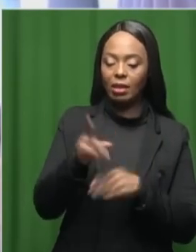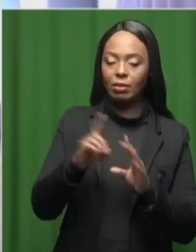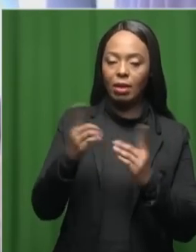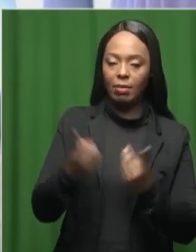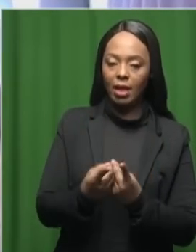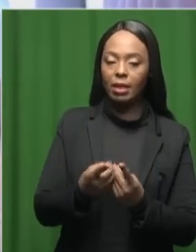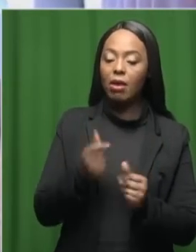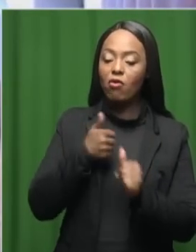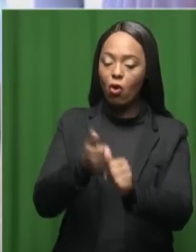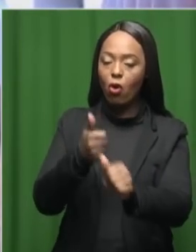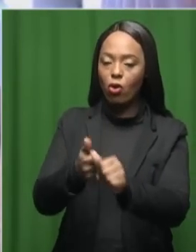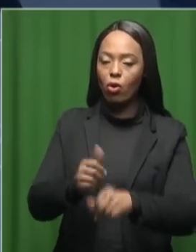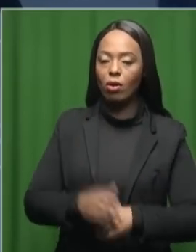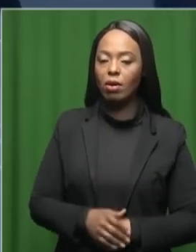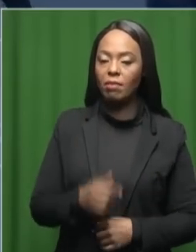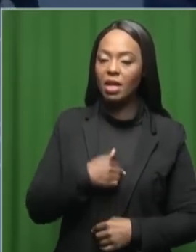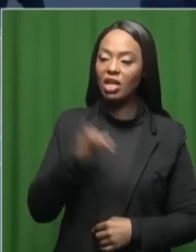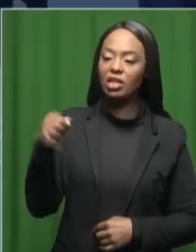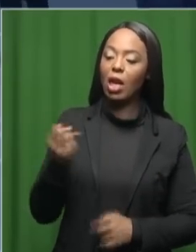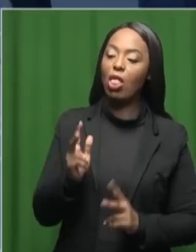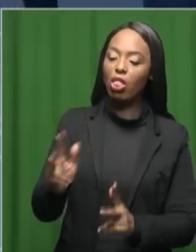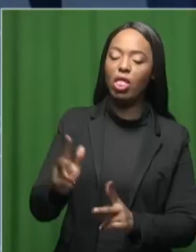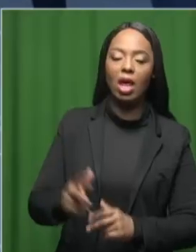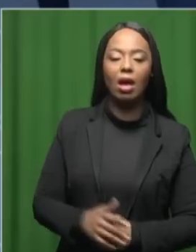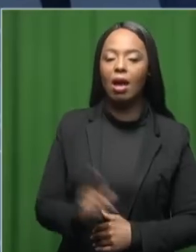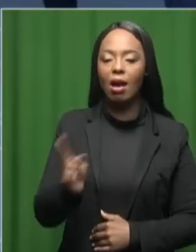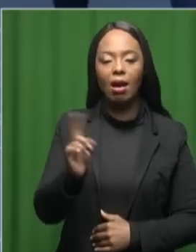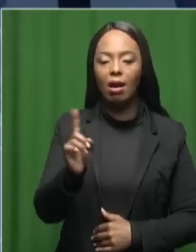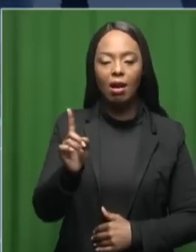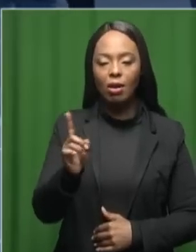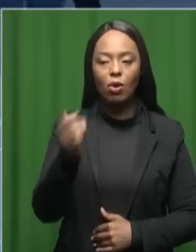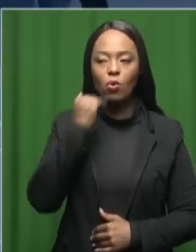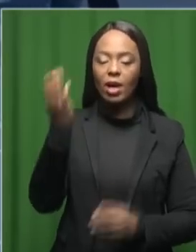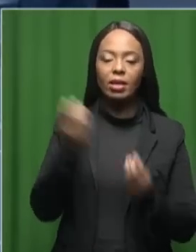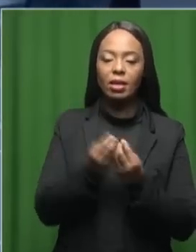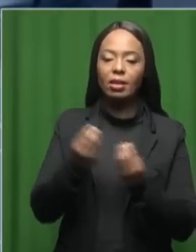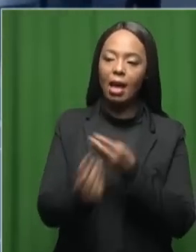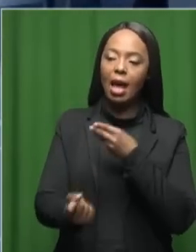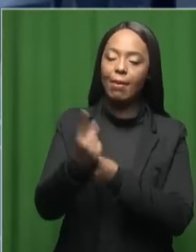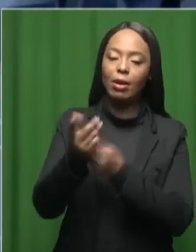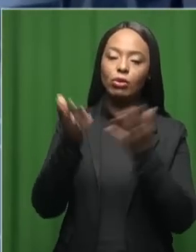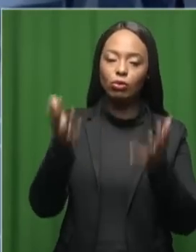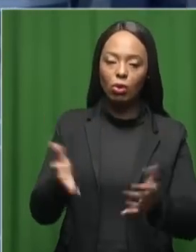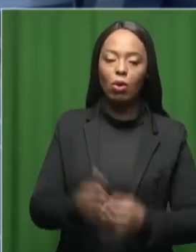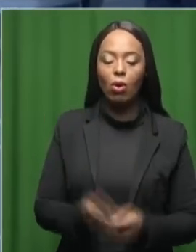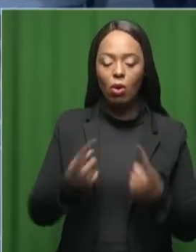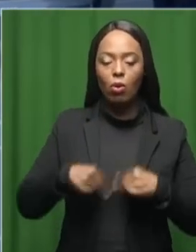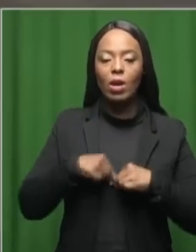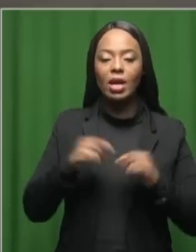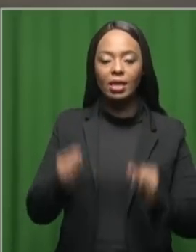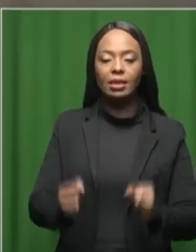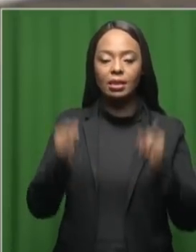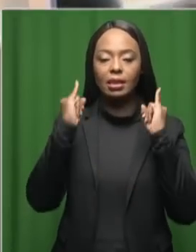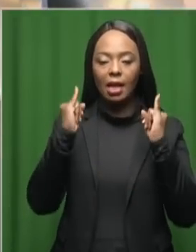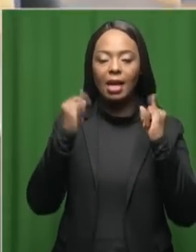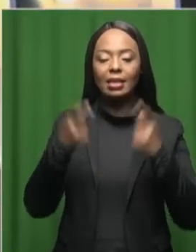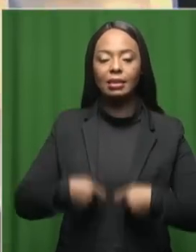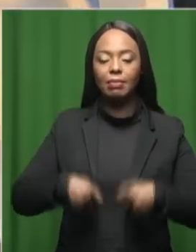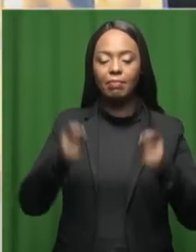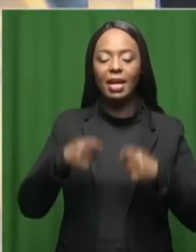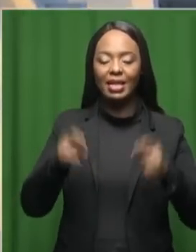going to leave it unattended because we don't want such things to happen. We are serious about